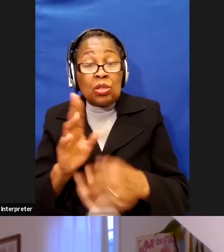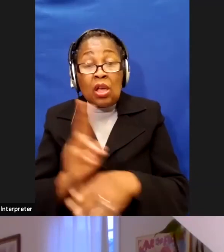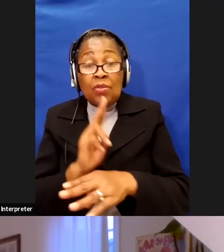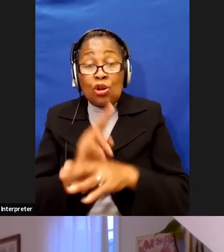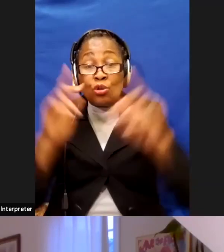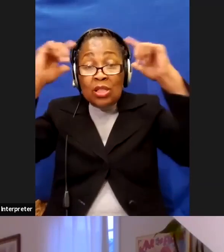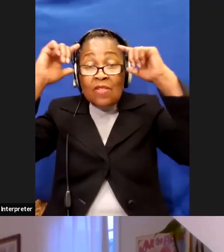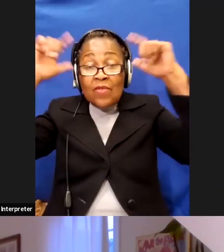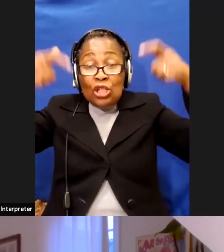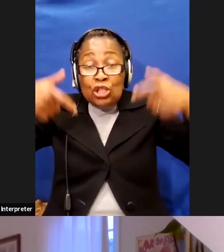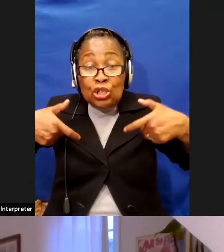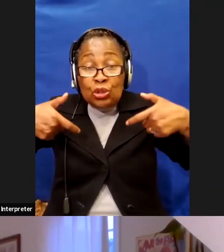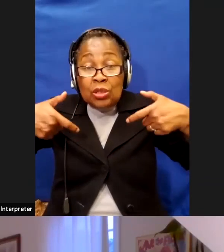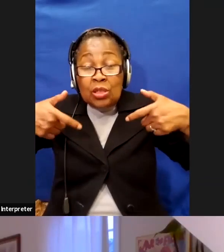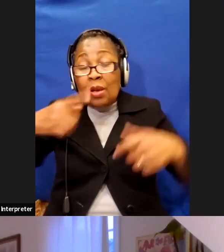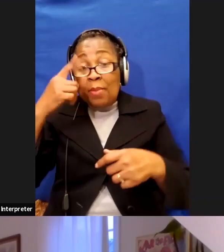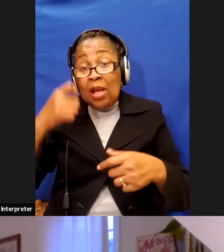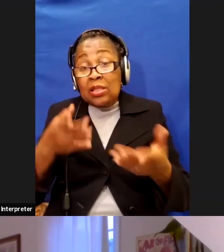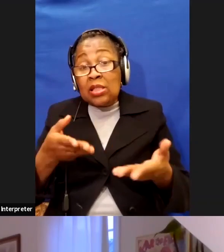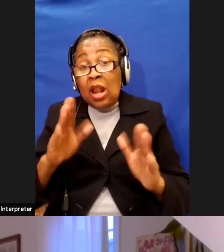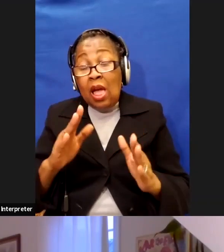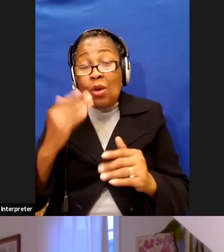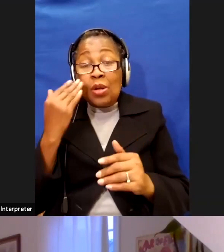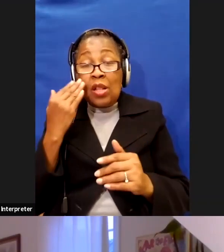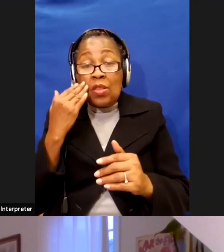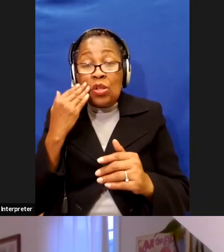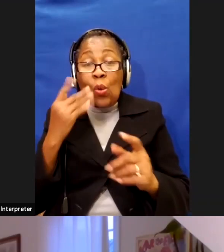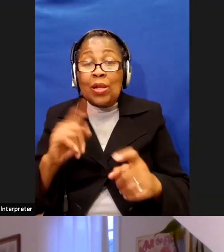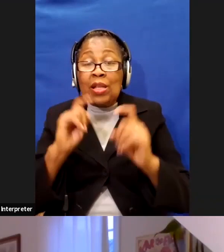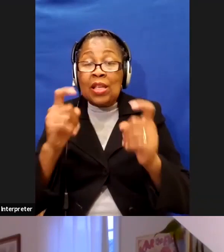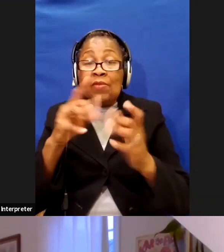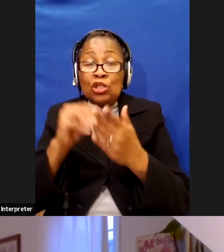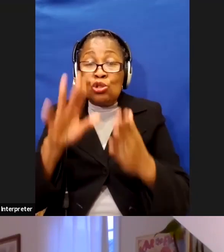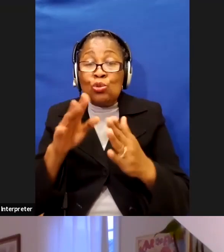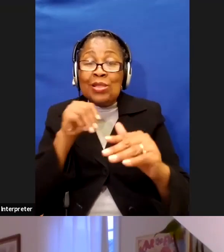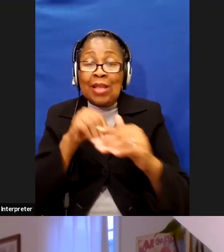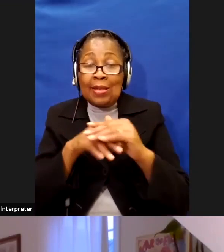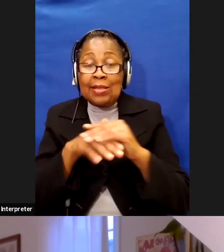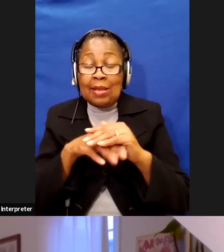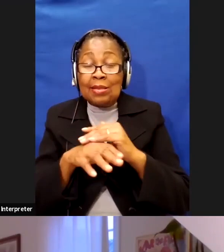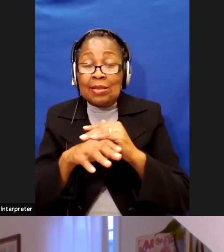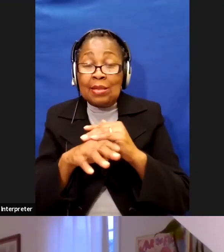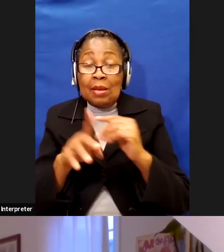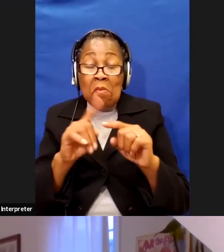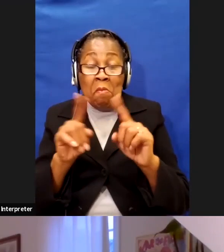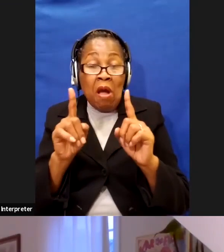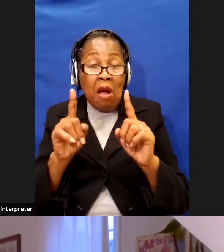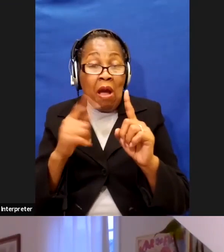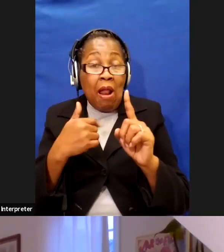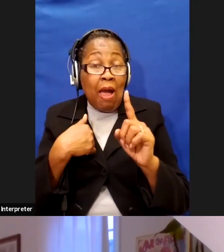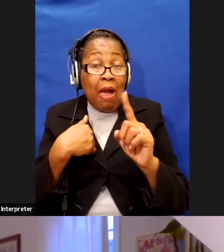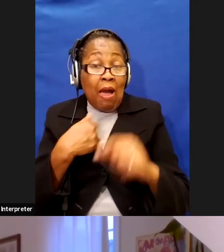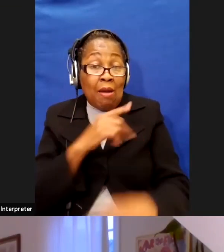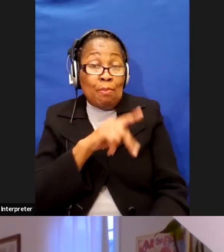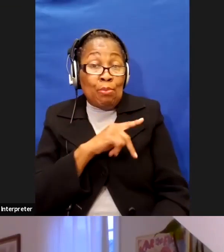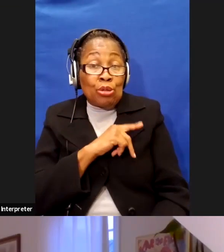shields because it is allowed, and they know that it gives their students access. But I personally would leave that